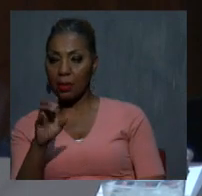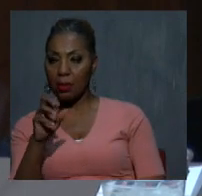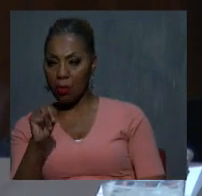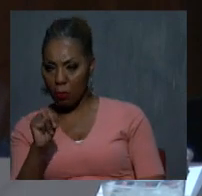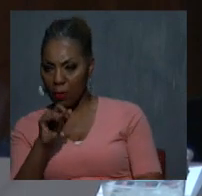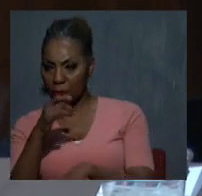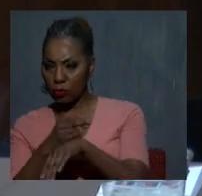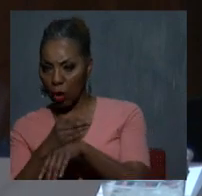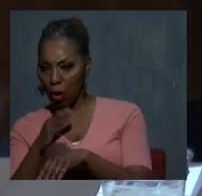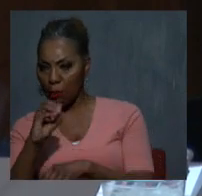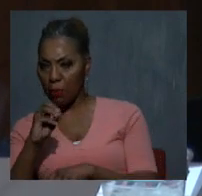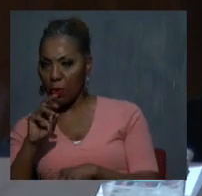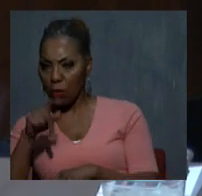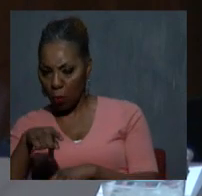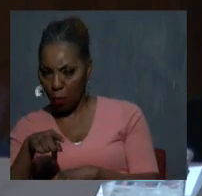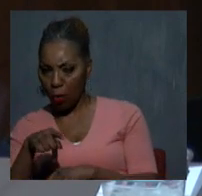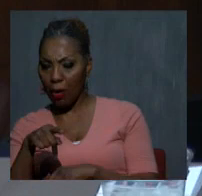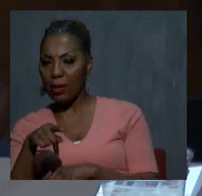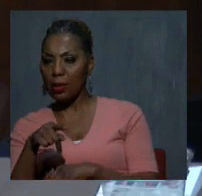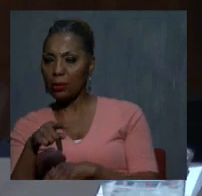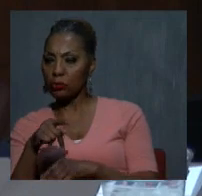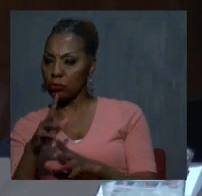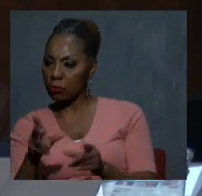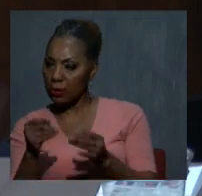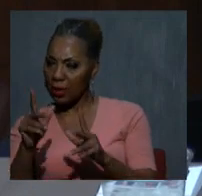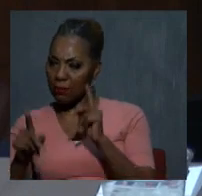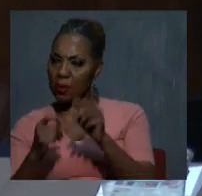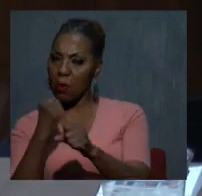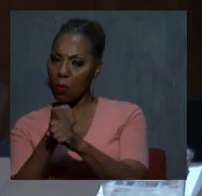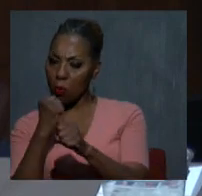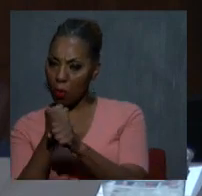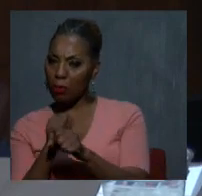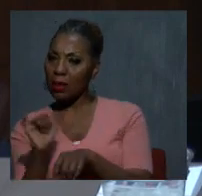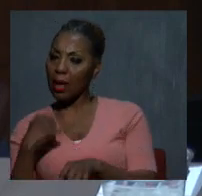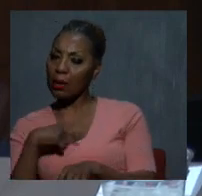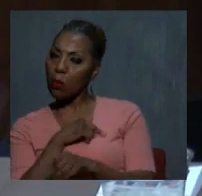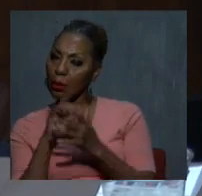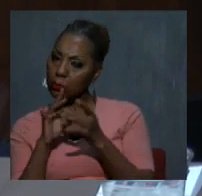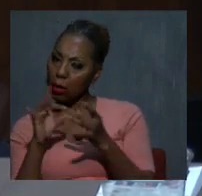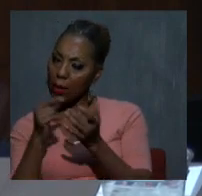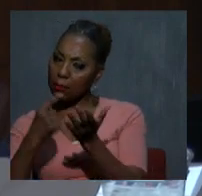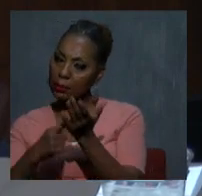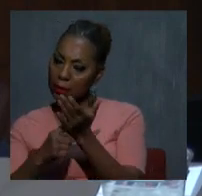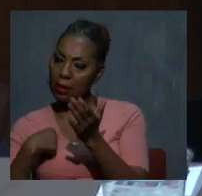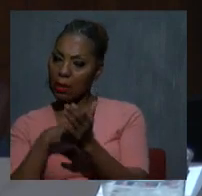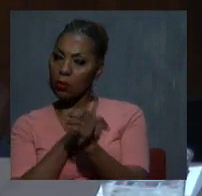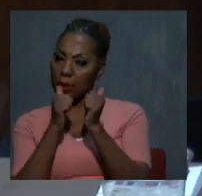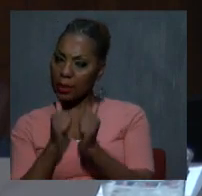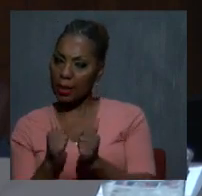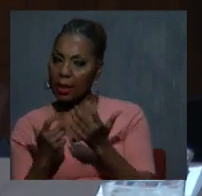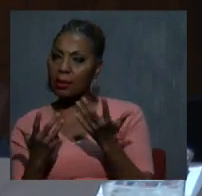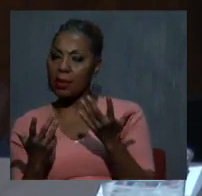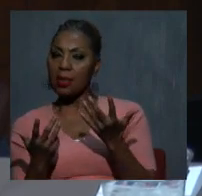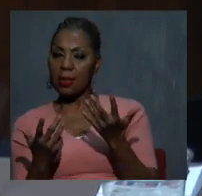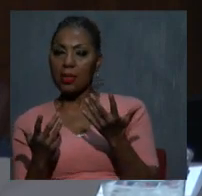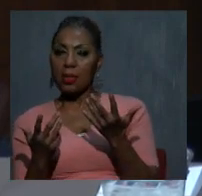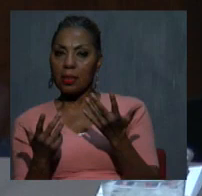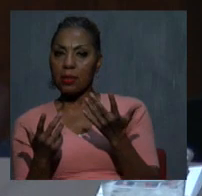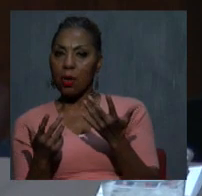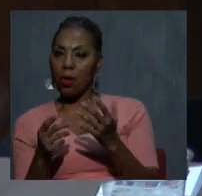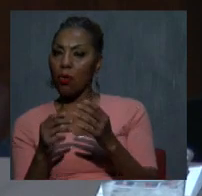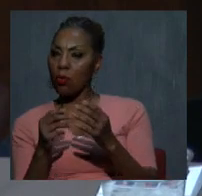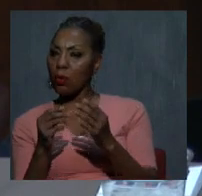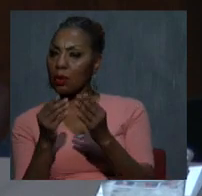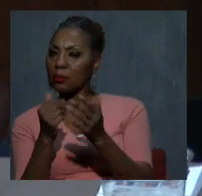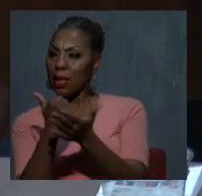green job corps or urban green job corps to employ people to actually do what it is we're talking about, so we can address the food desert part,